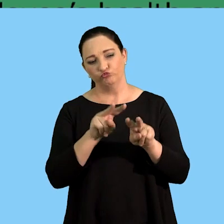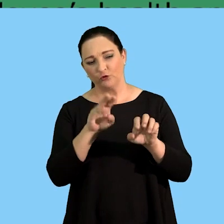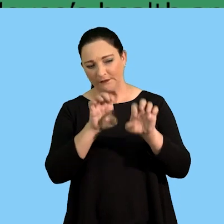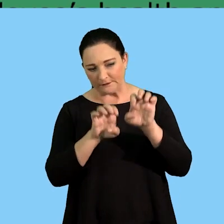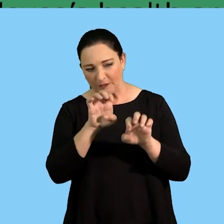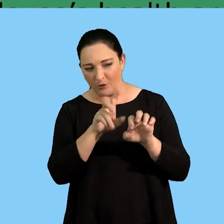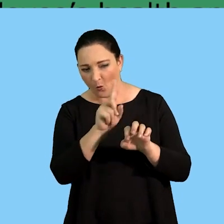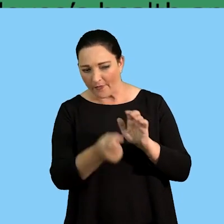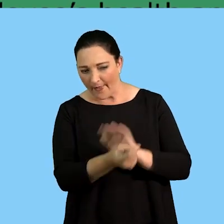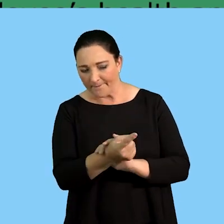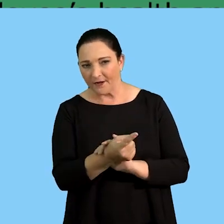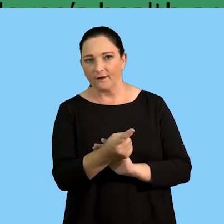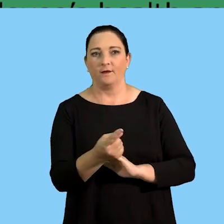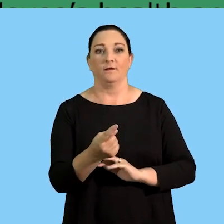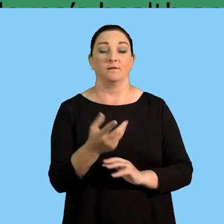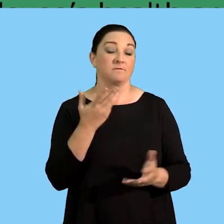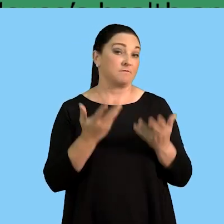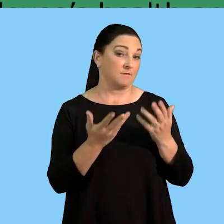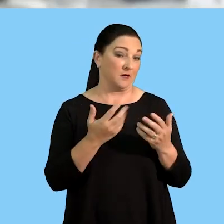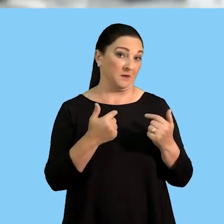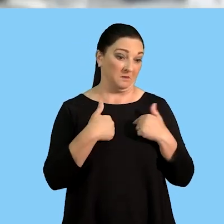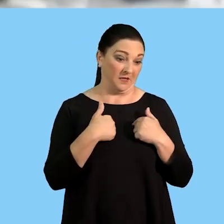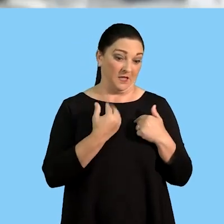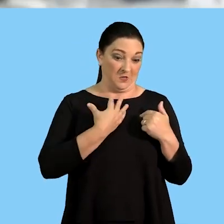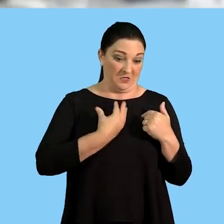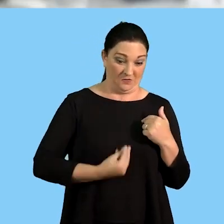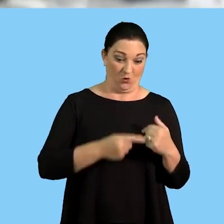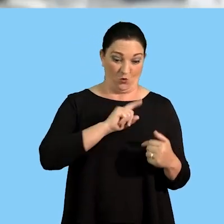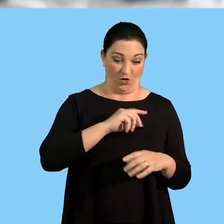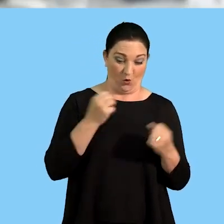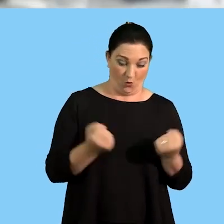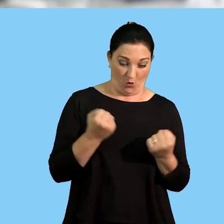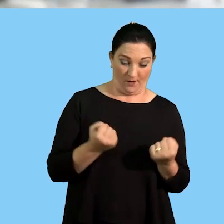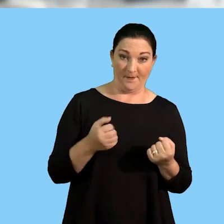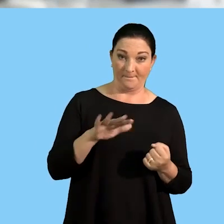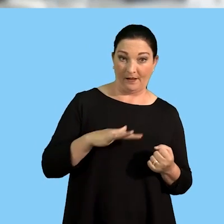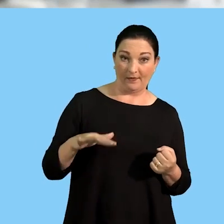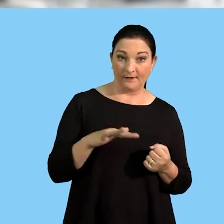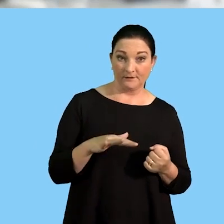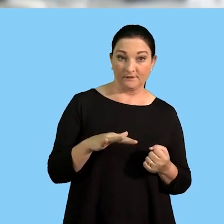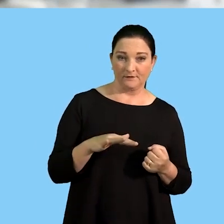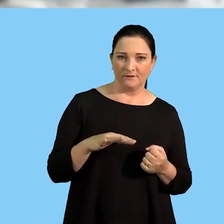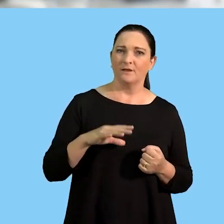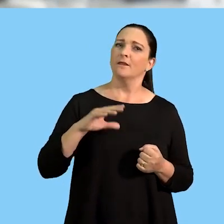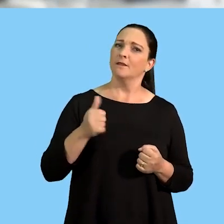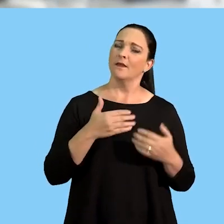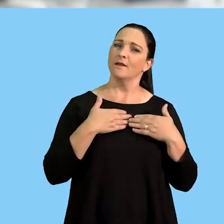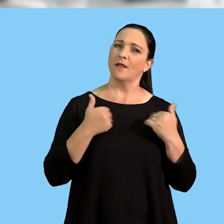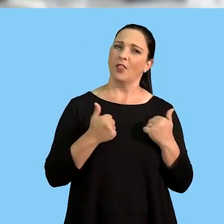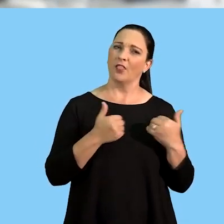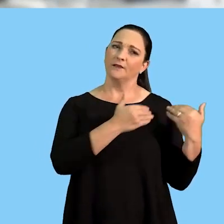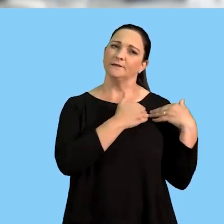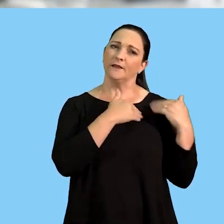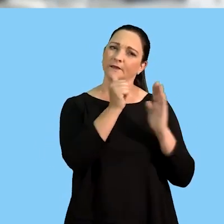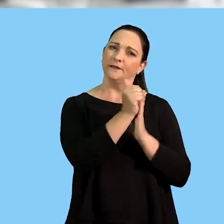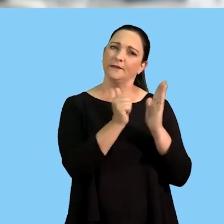at work. So for instance, it might happen that I am injured while working in the workplace. So the Health